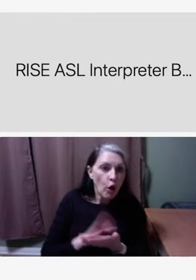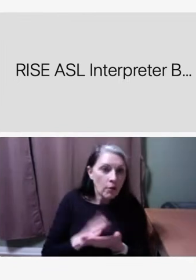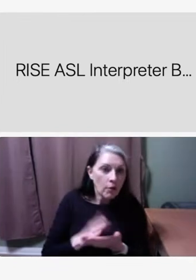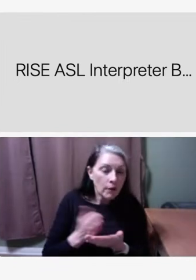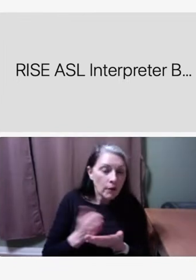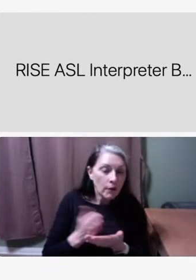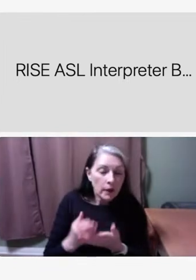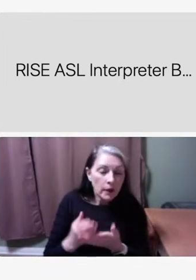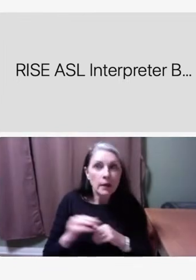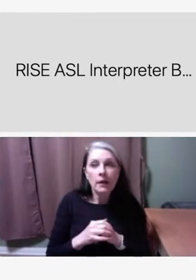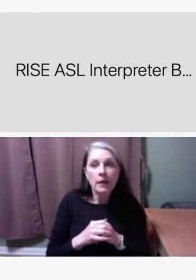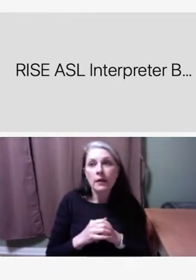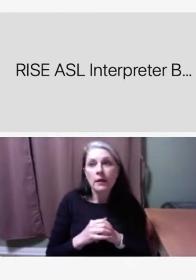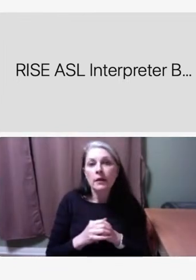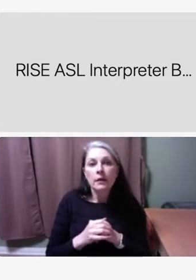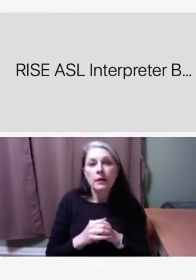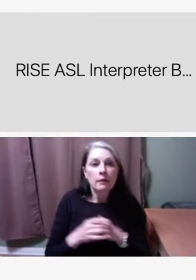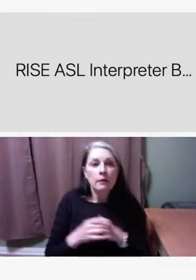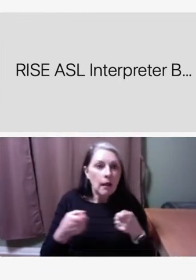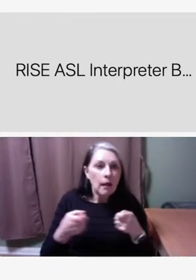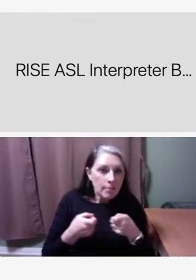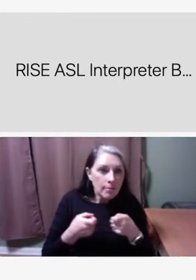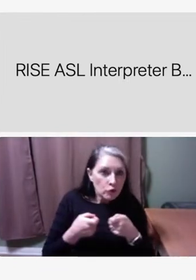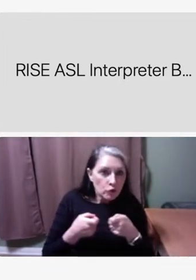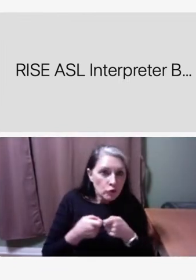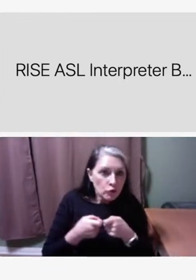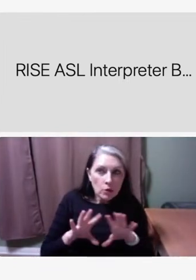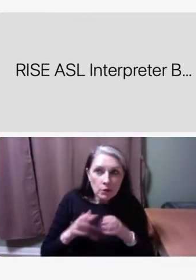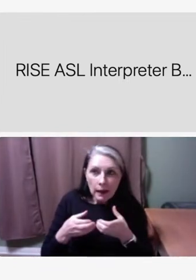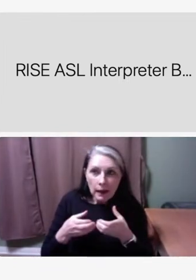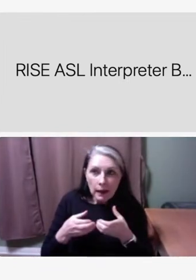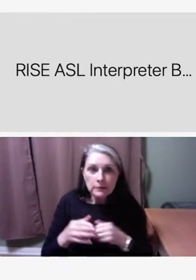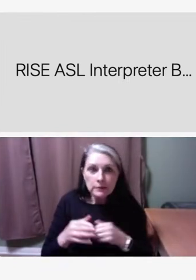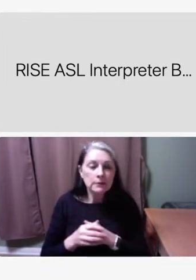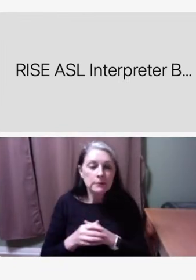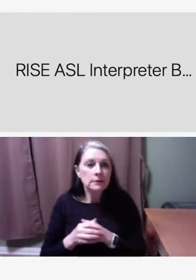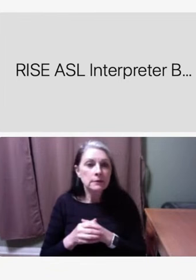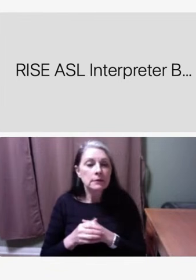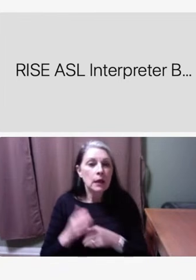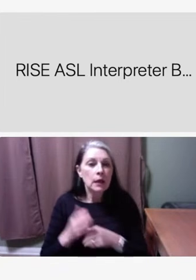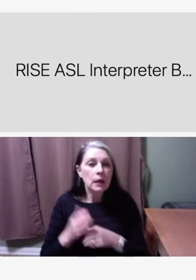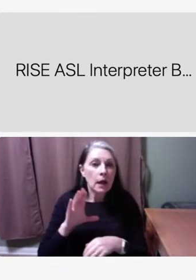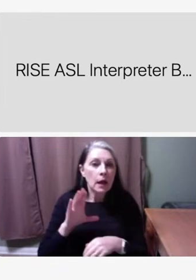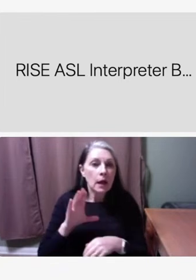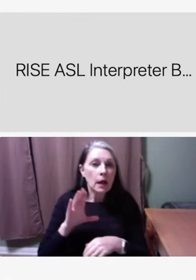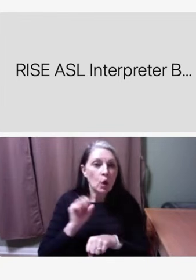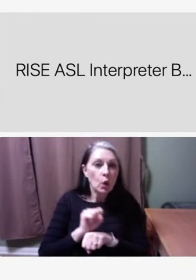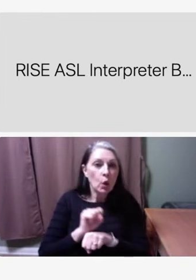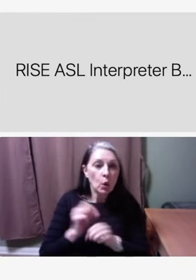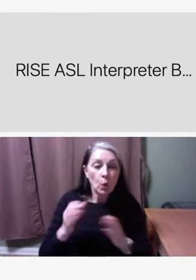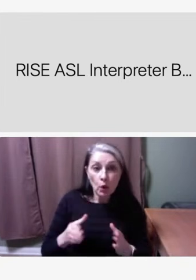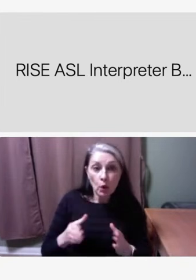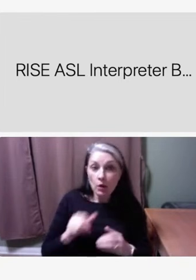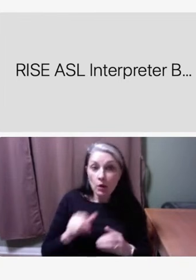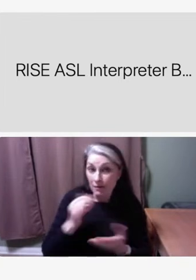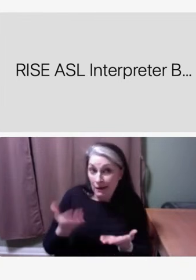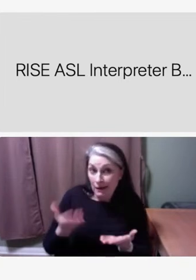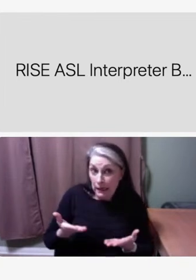electrical courses. My colleague Israel Fuentes is not here, but he wants